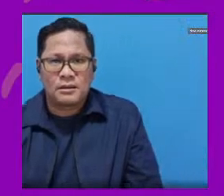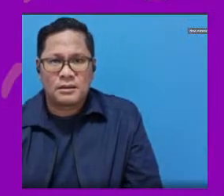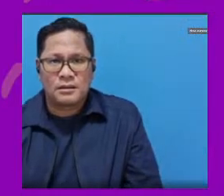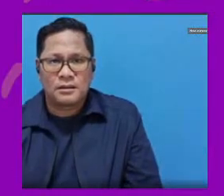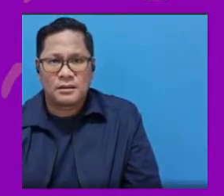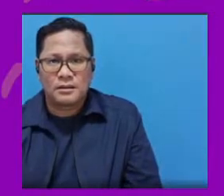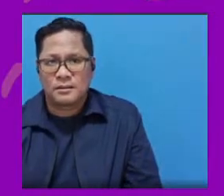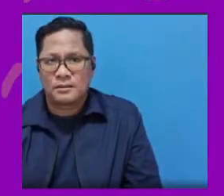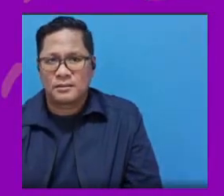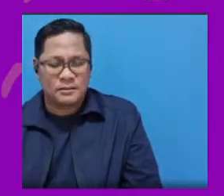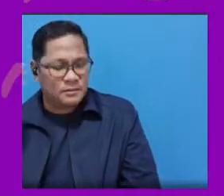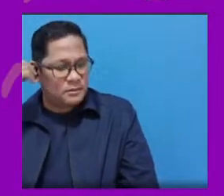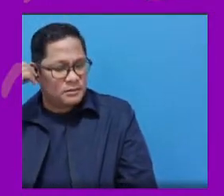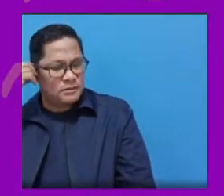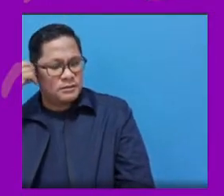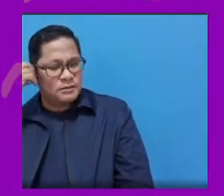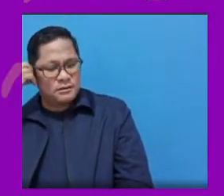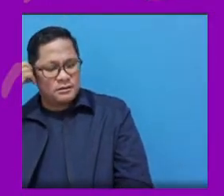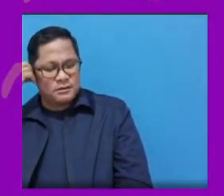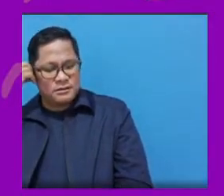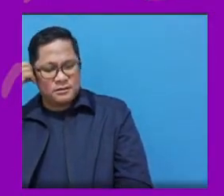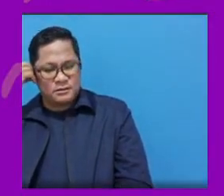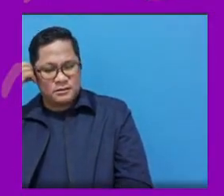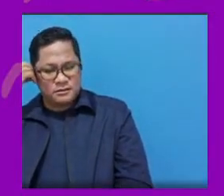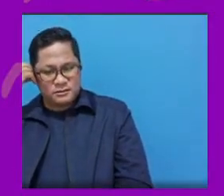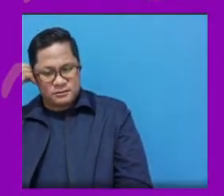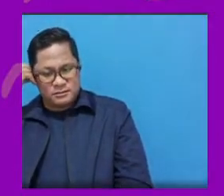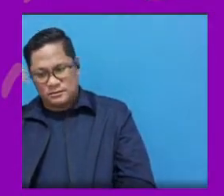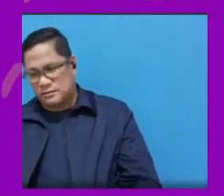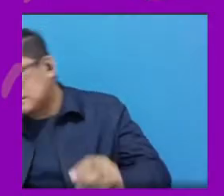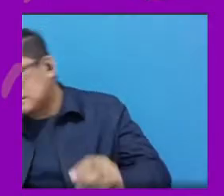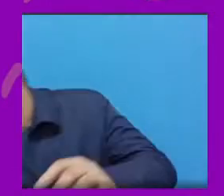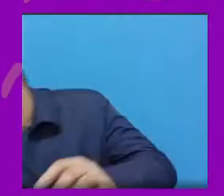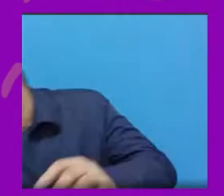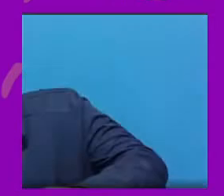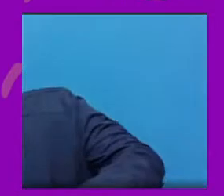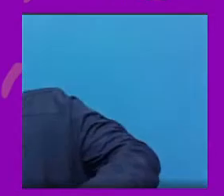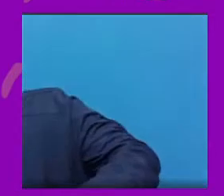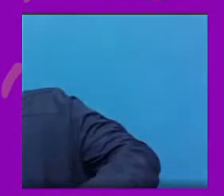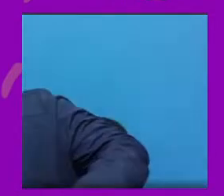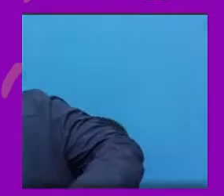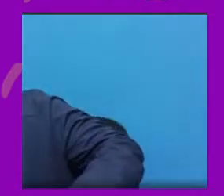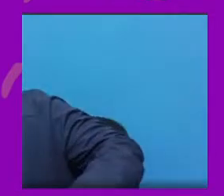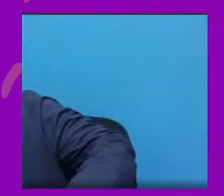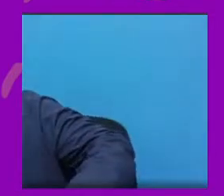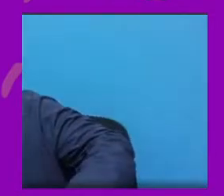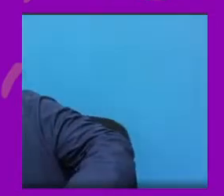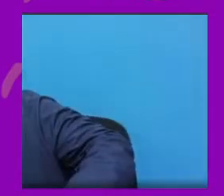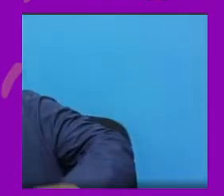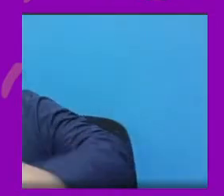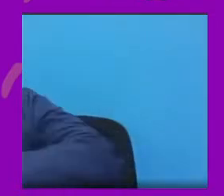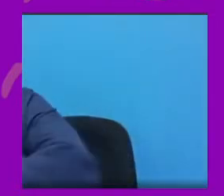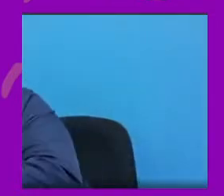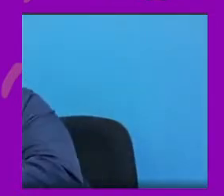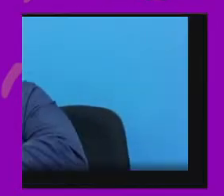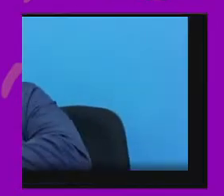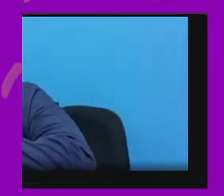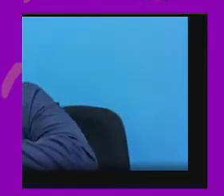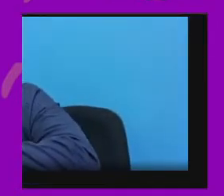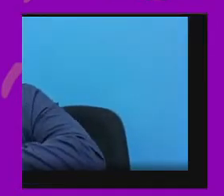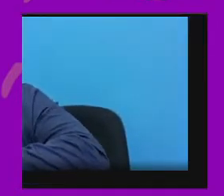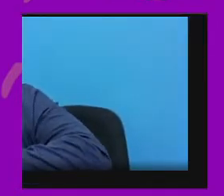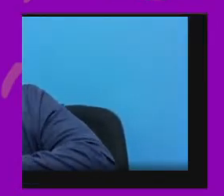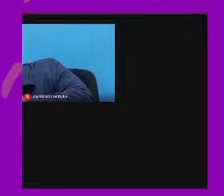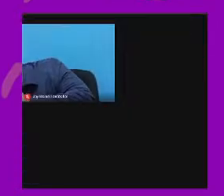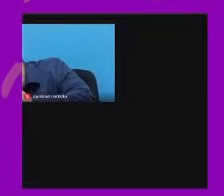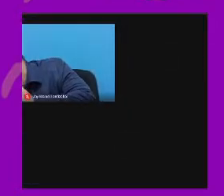high level of vaccine hesitancy among Filipinos. Studies are showing that only about 30% of people